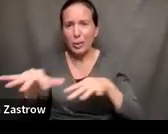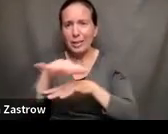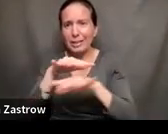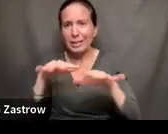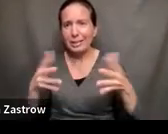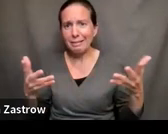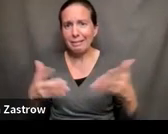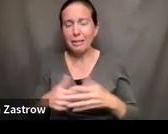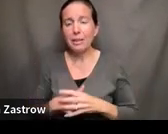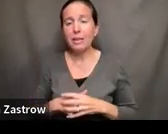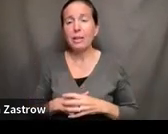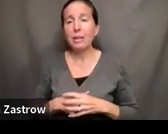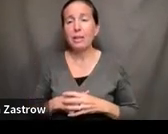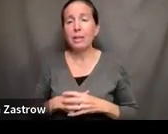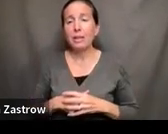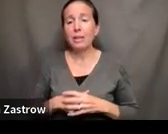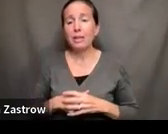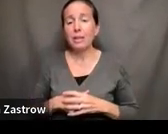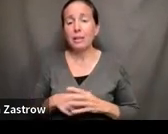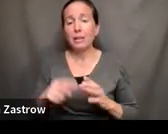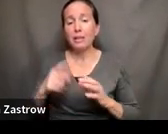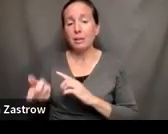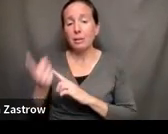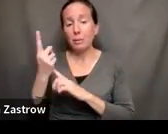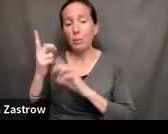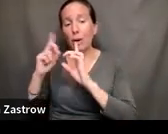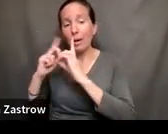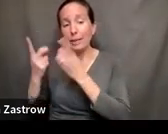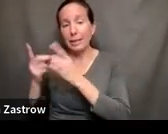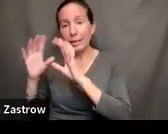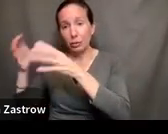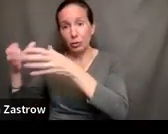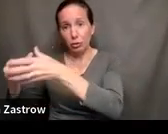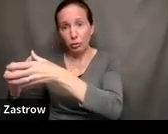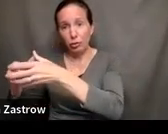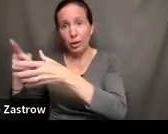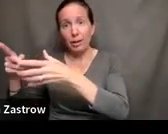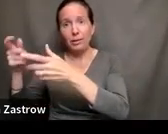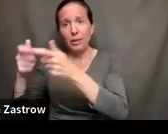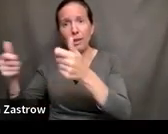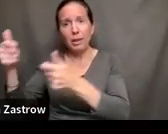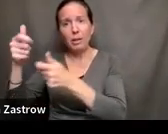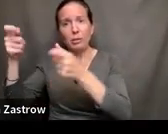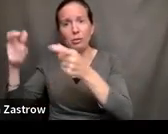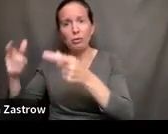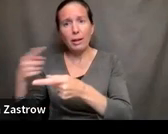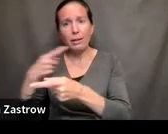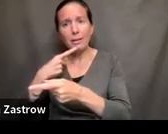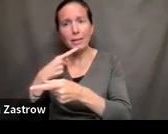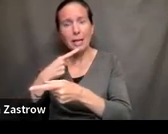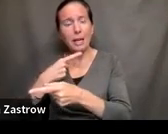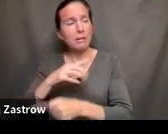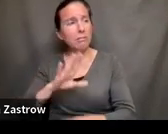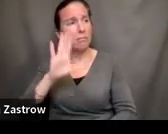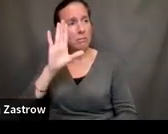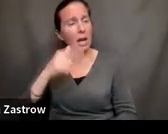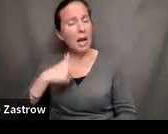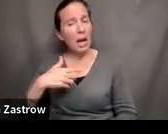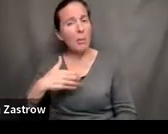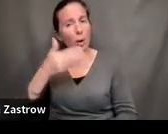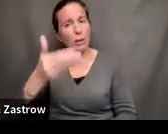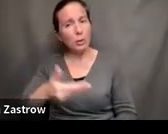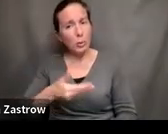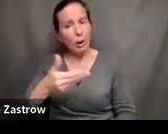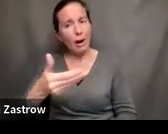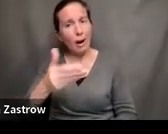We were in one district where the director said they wanted to hire an ed tech that just goes around